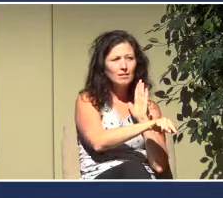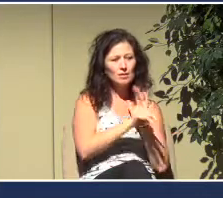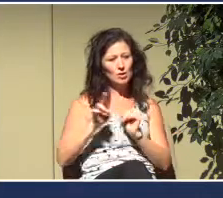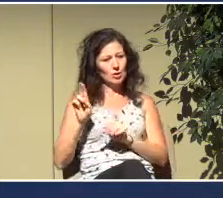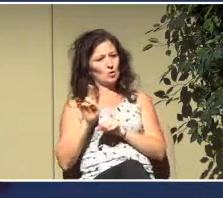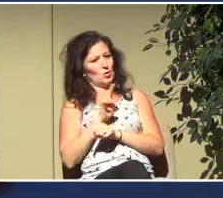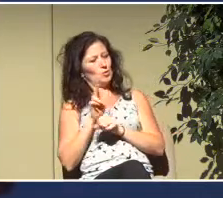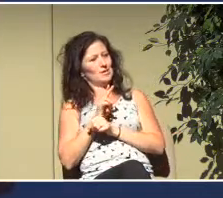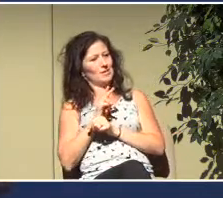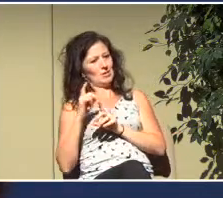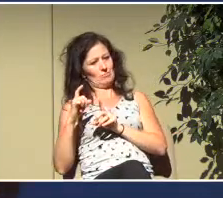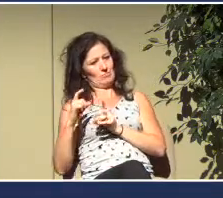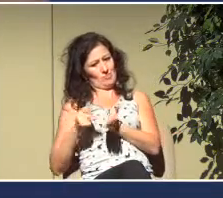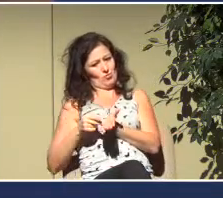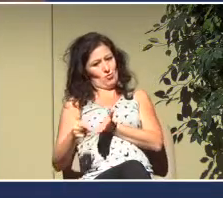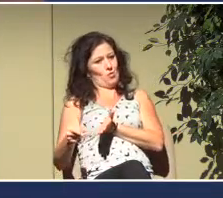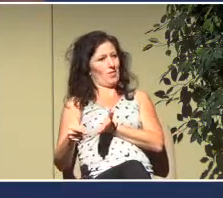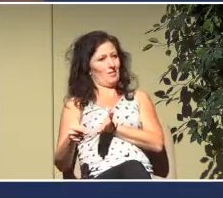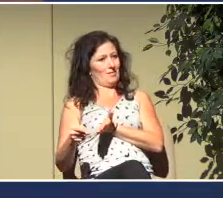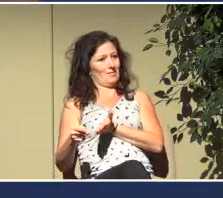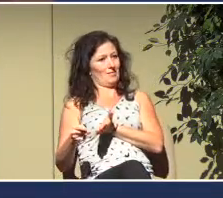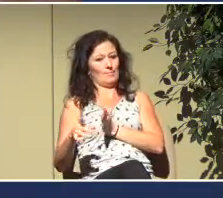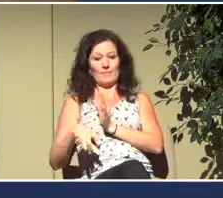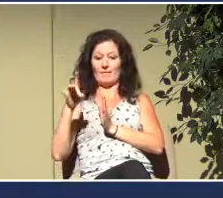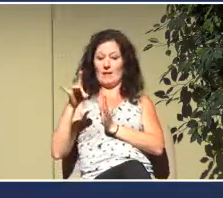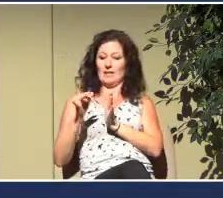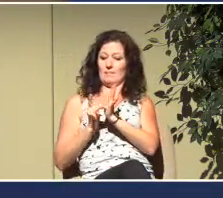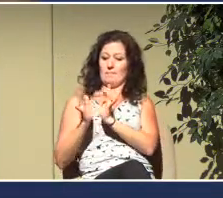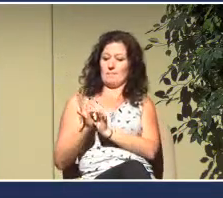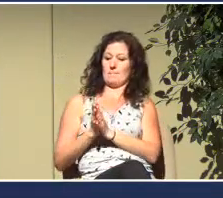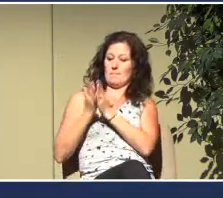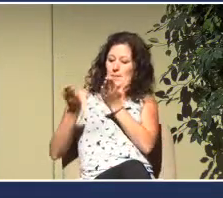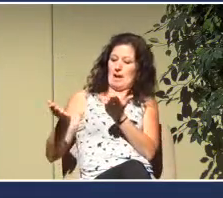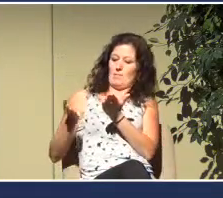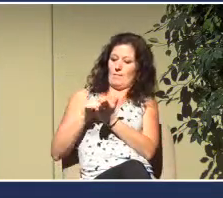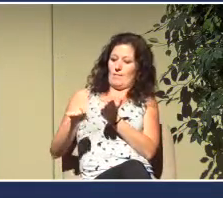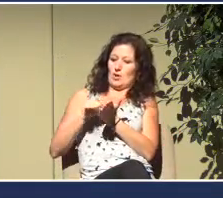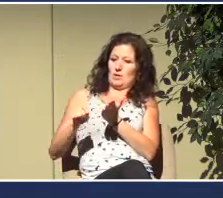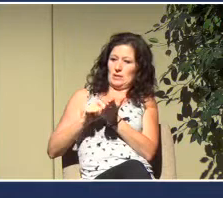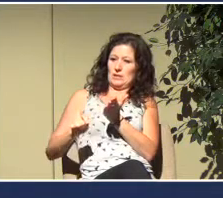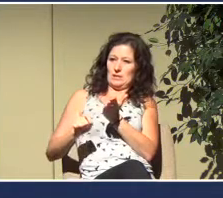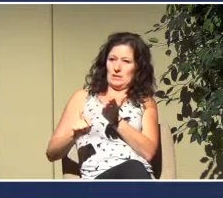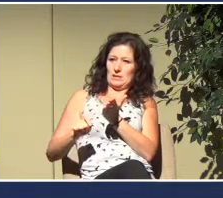Find Scripture where the promises of God outweigh the promises of sin.